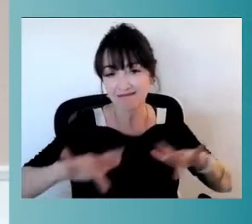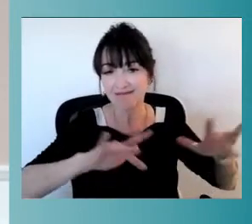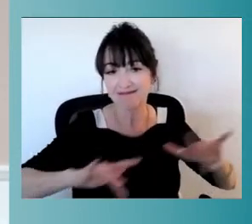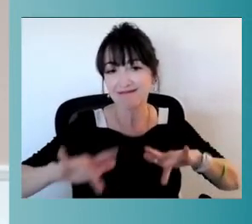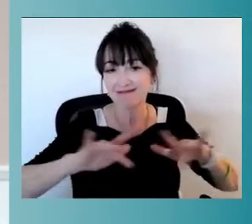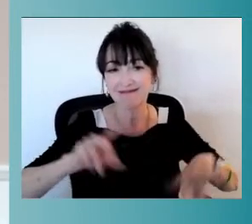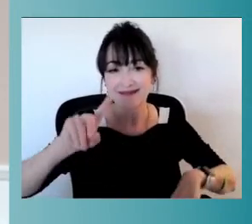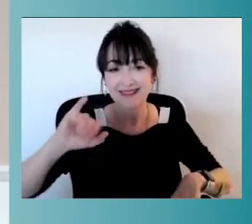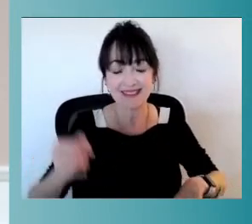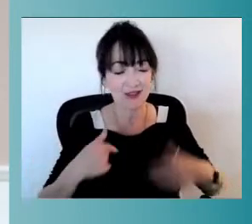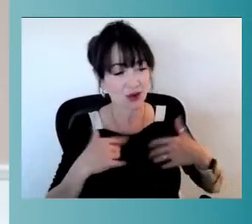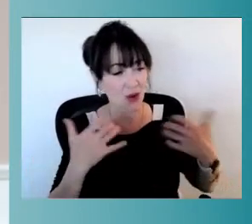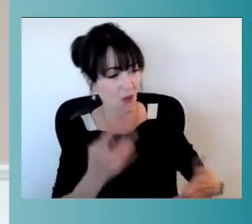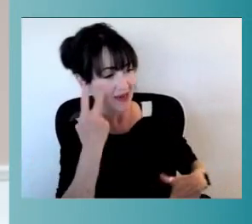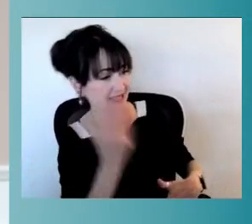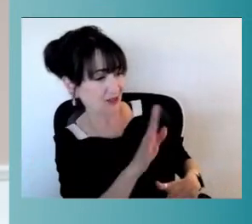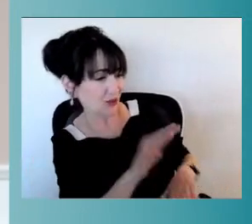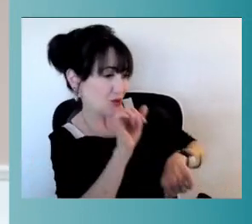live and in person.